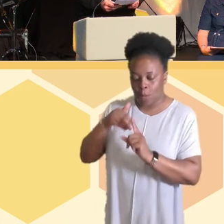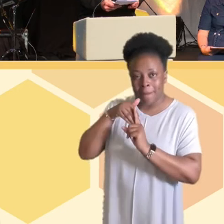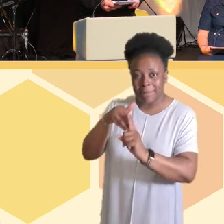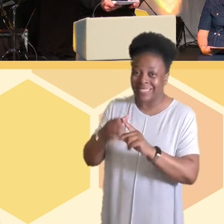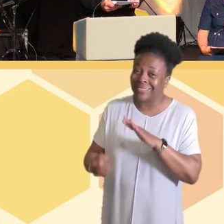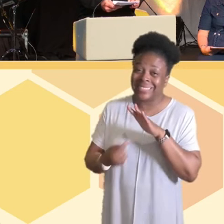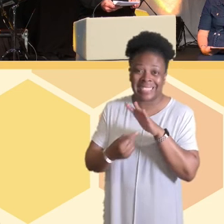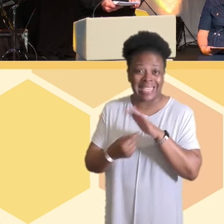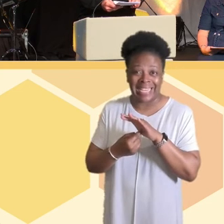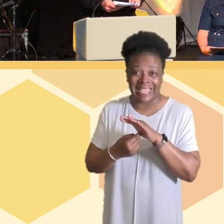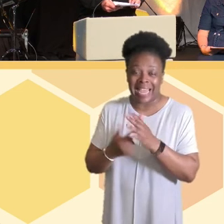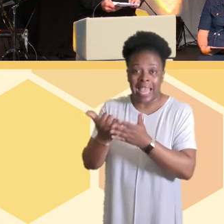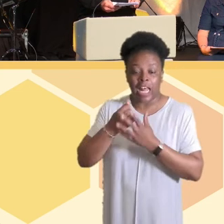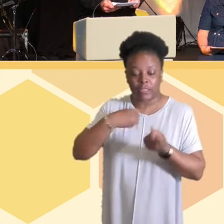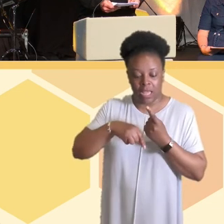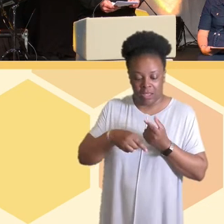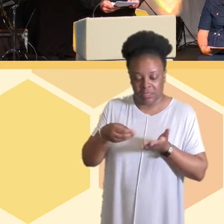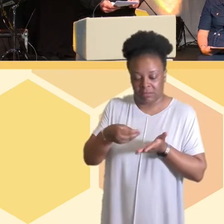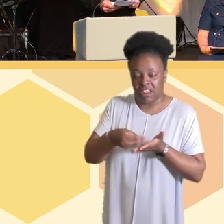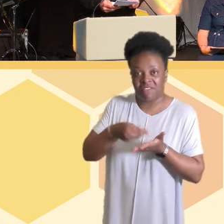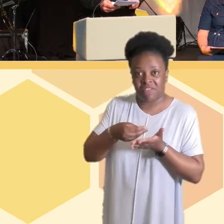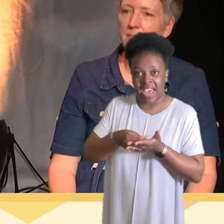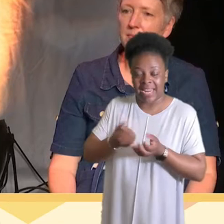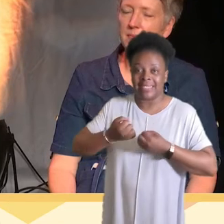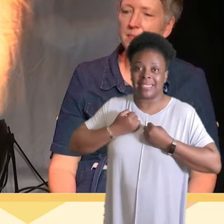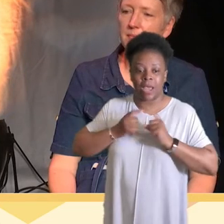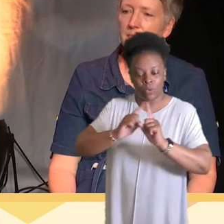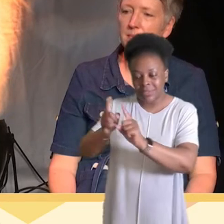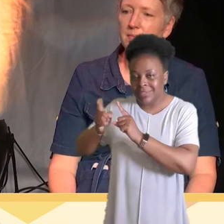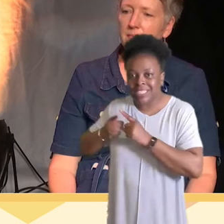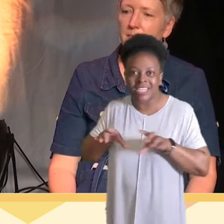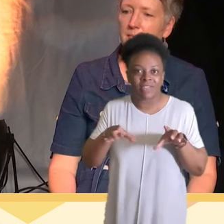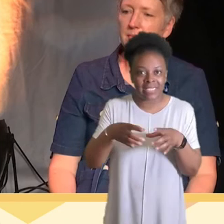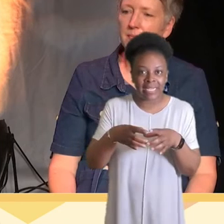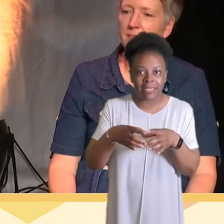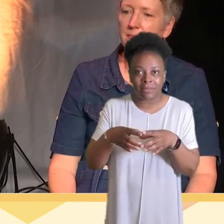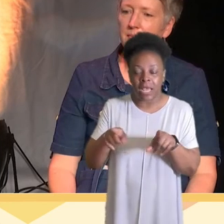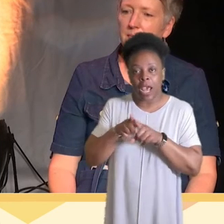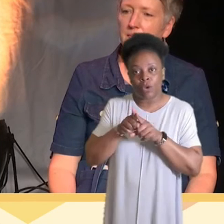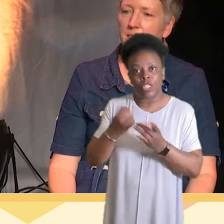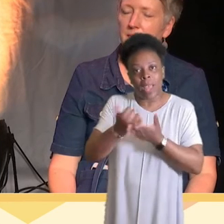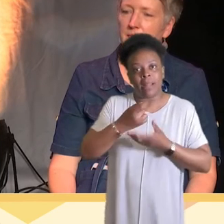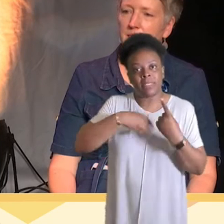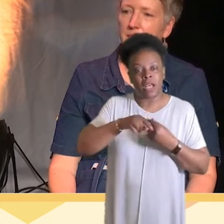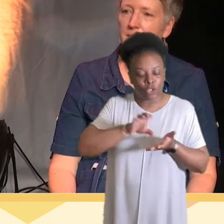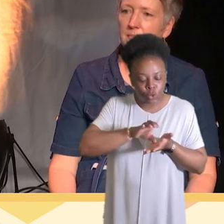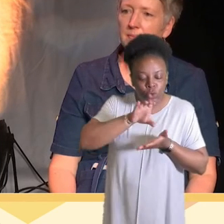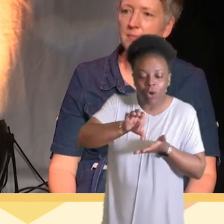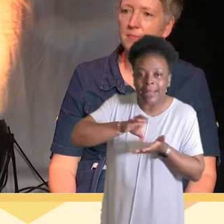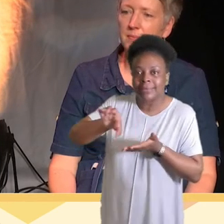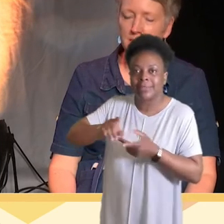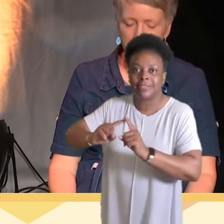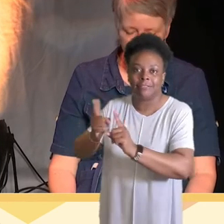do in associations and the specialist teams, and in giving grants to churches and for mission